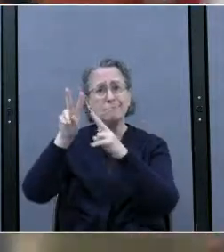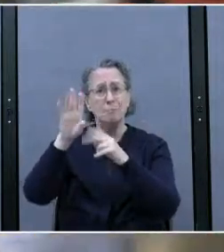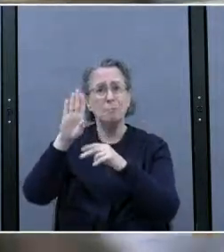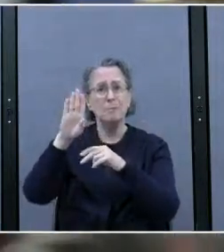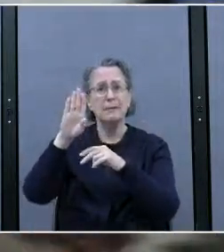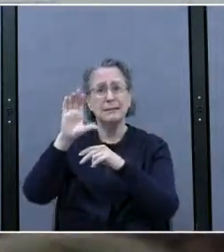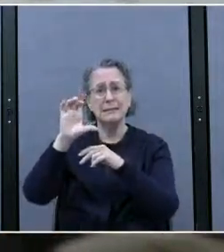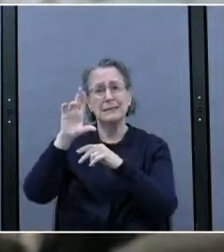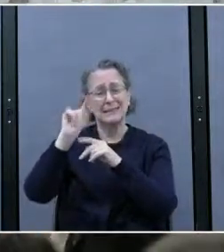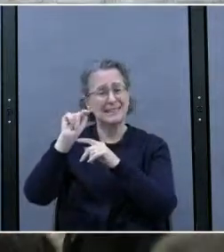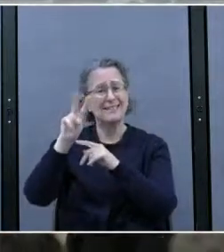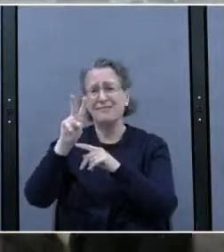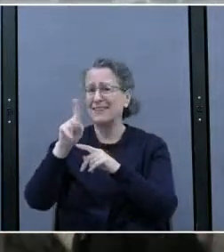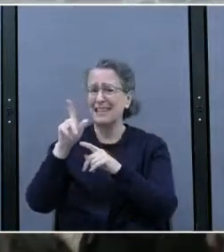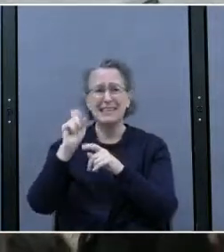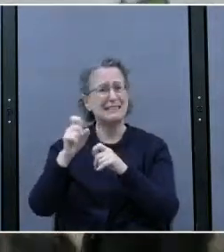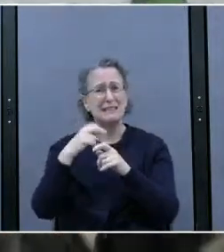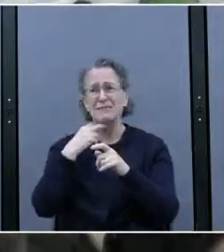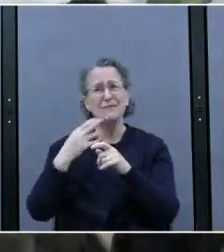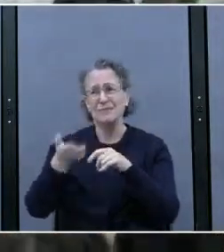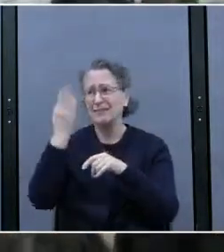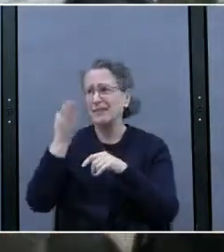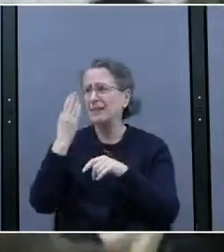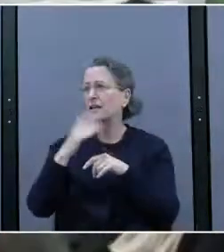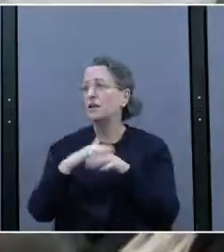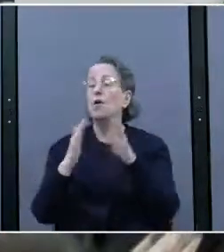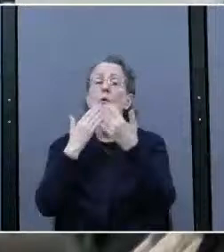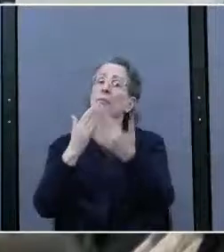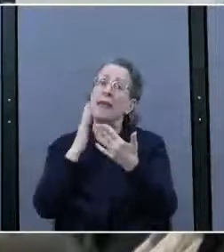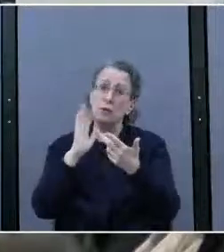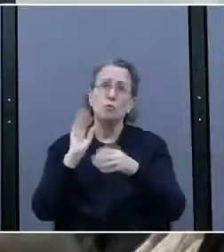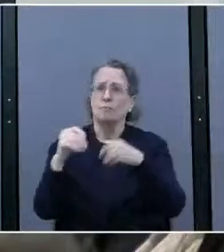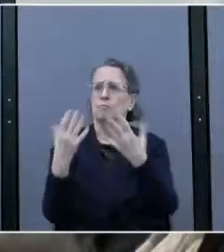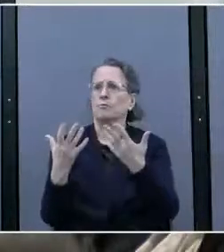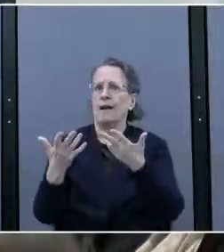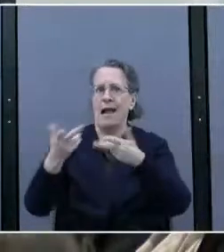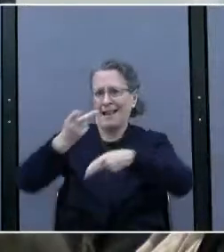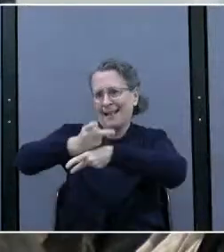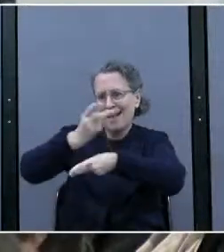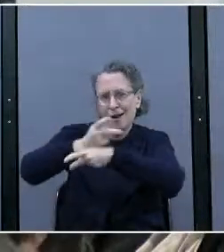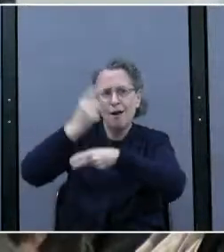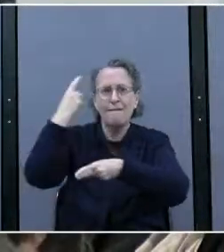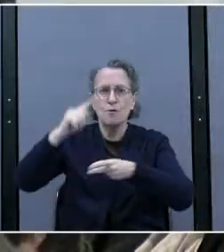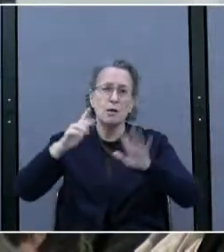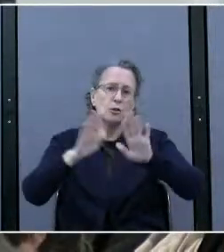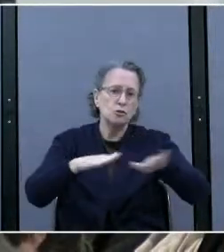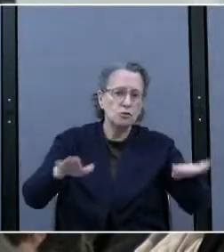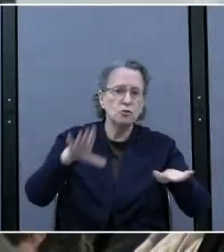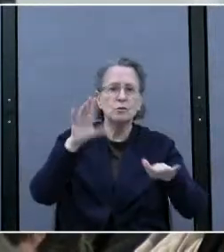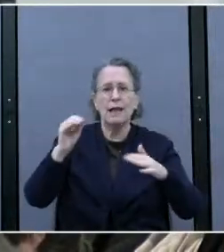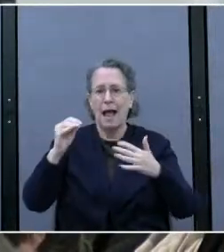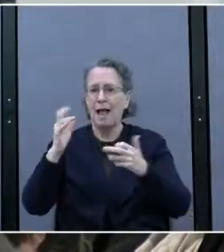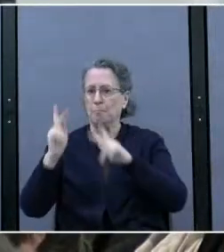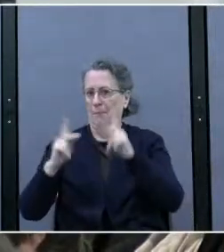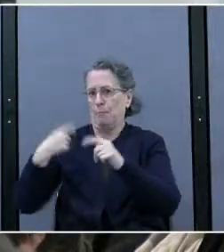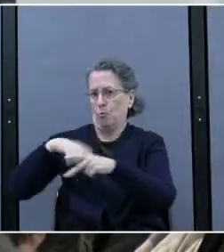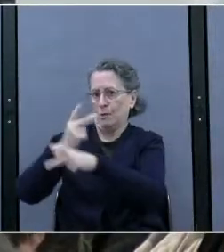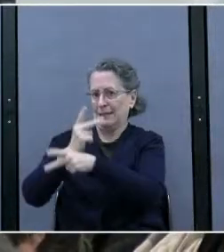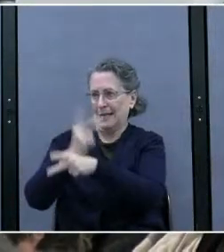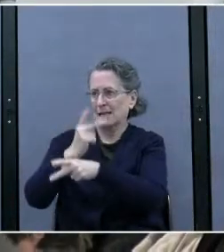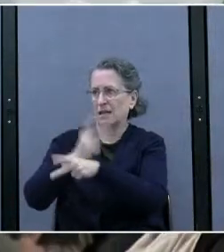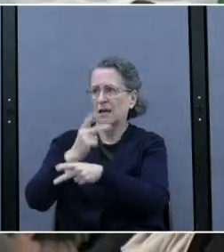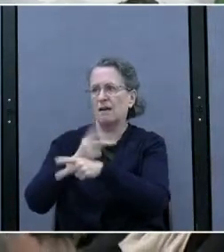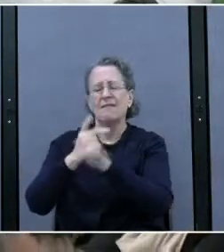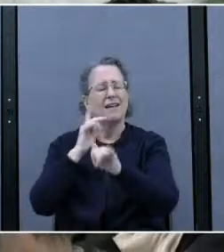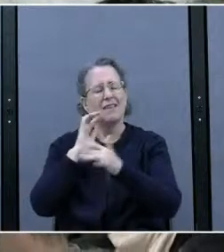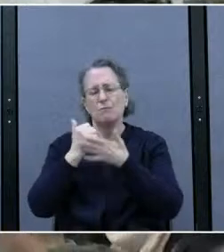you know, that's how they'll Thank you do it. for providing the option for dependent care, because I think that creates an accessibility for wider demographic in